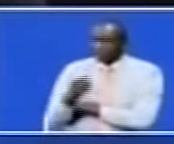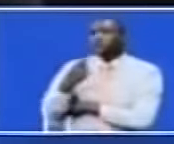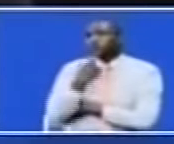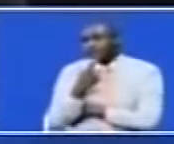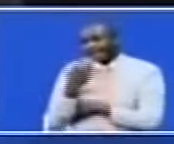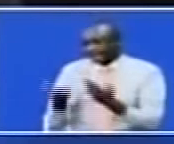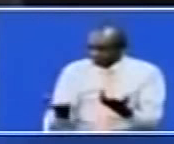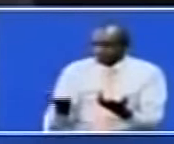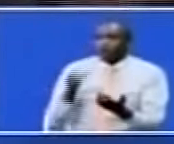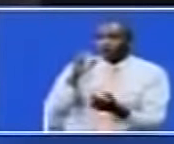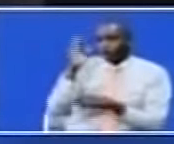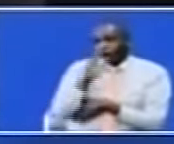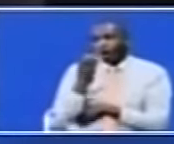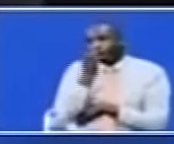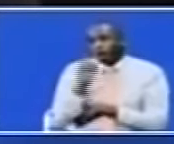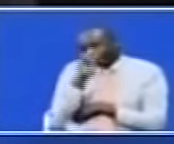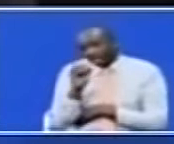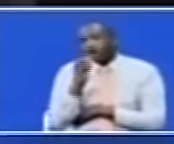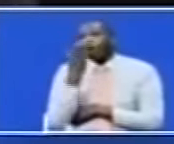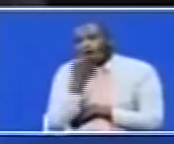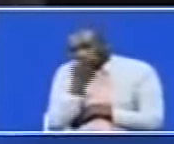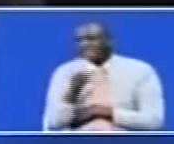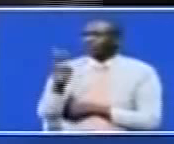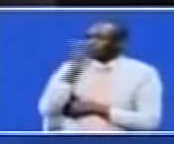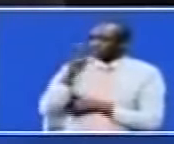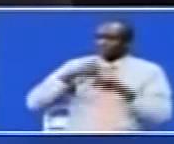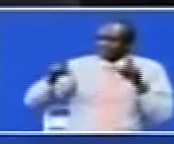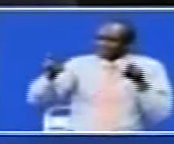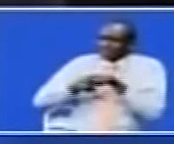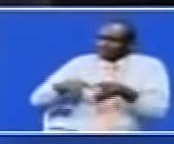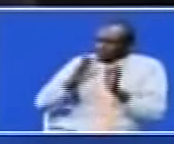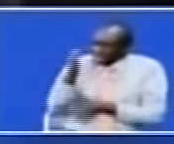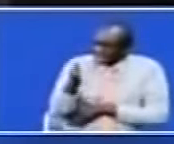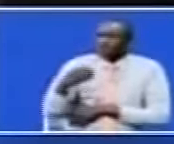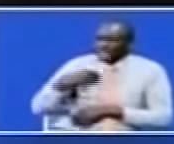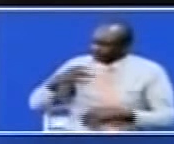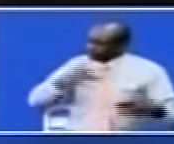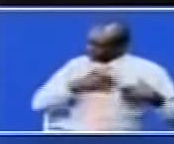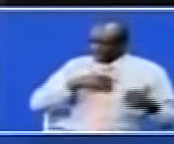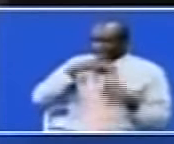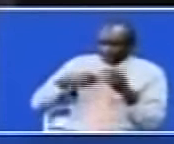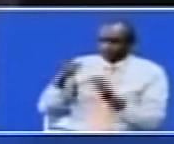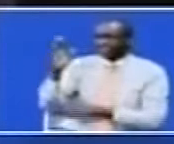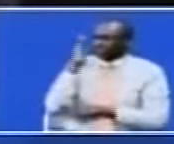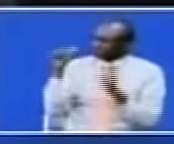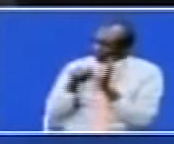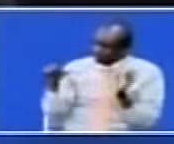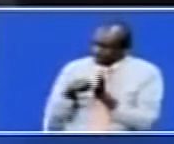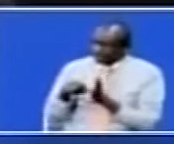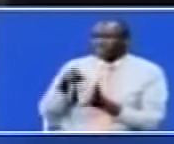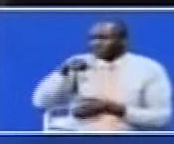Turkana County, oil, water, you know. Yeah. But in the same manner, there has been concerns about insecurity.